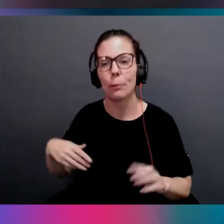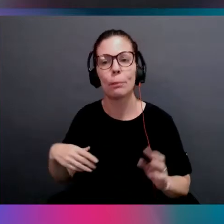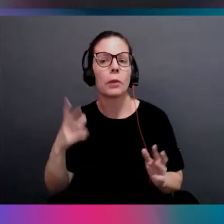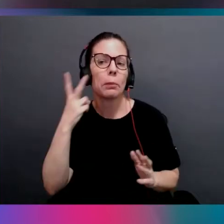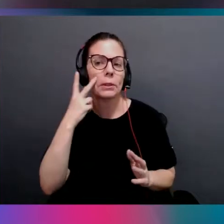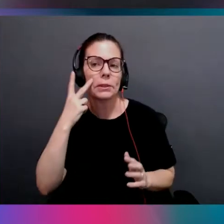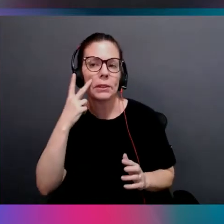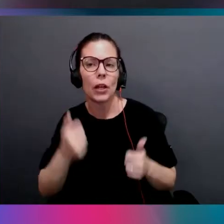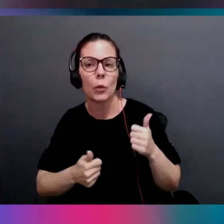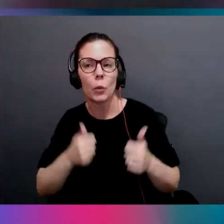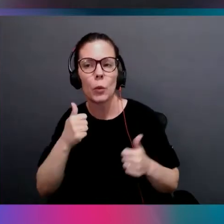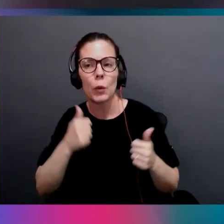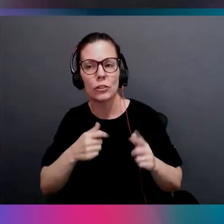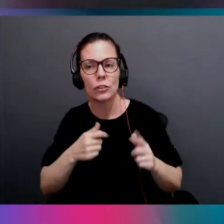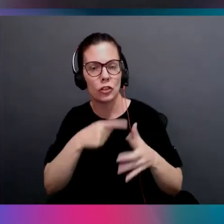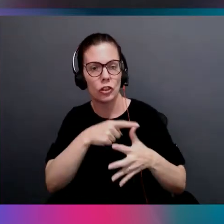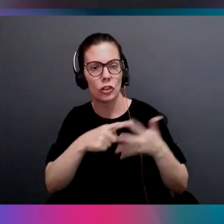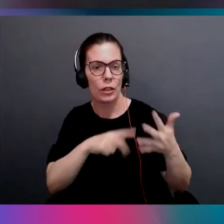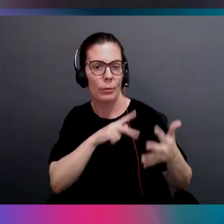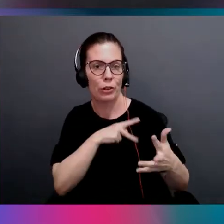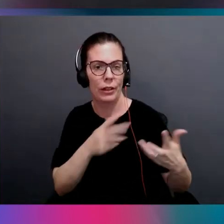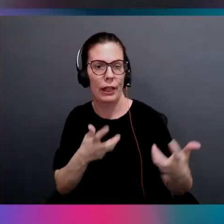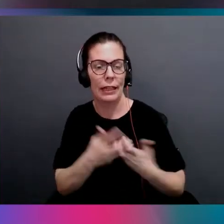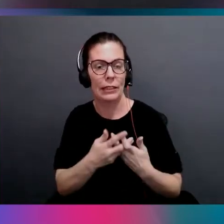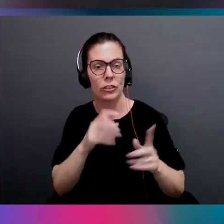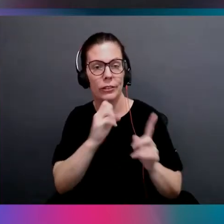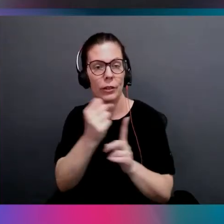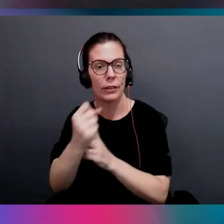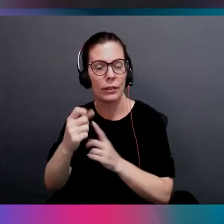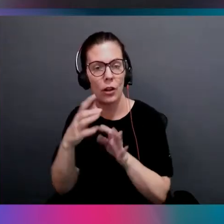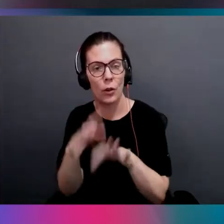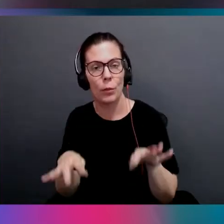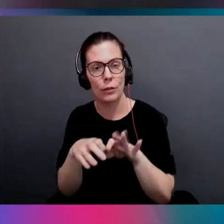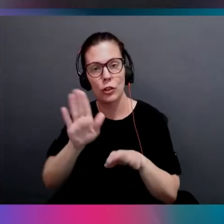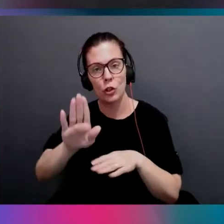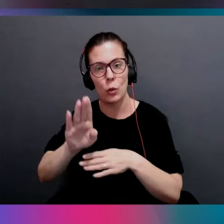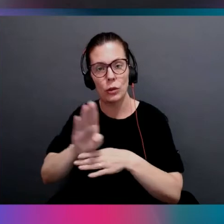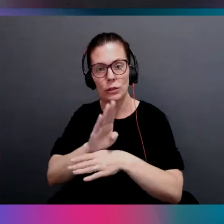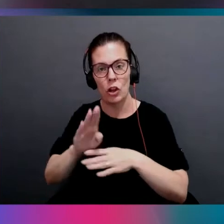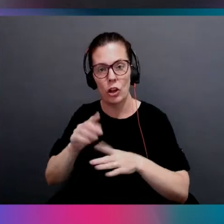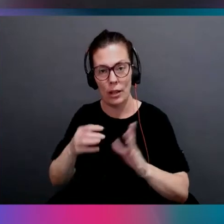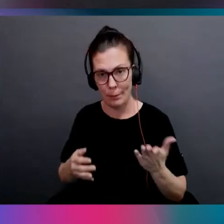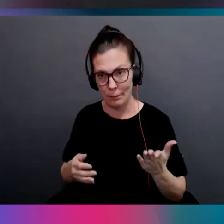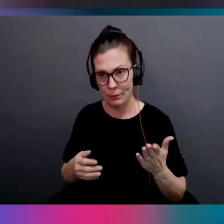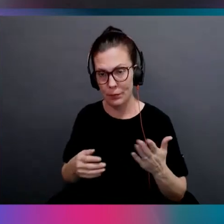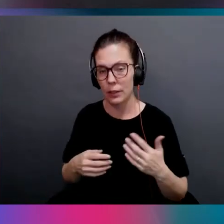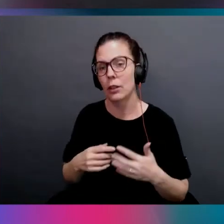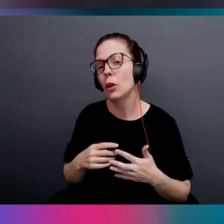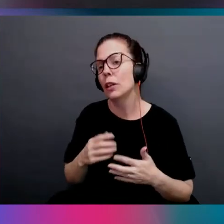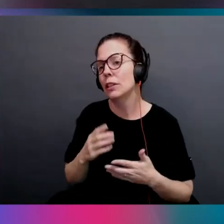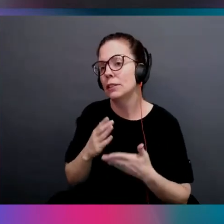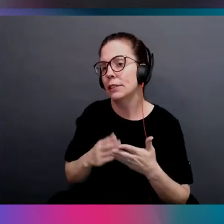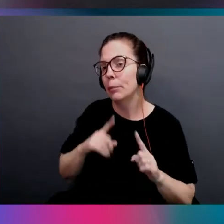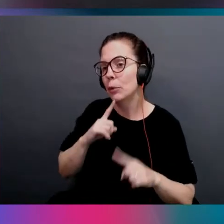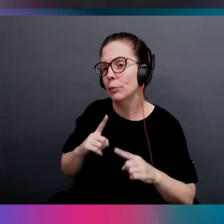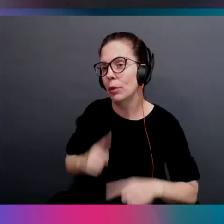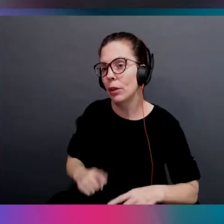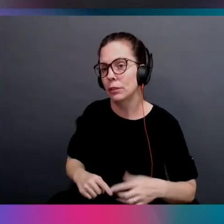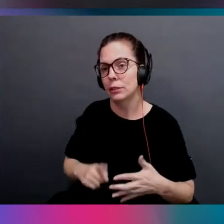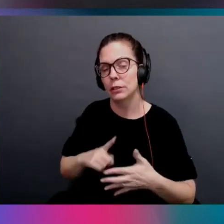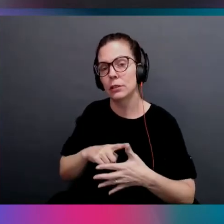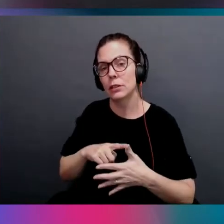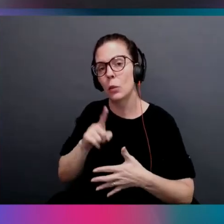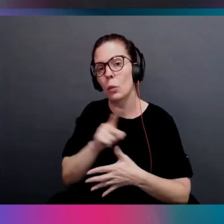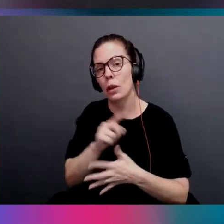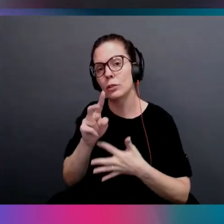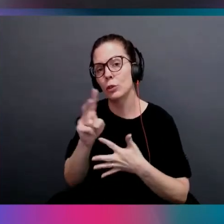the following personalization use cases are important to your startup? That's the question. We have some response options here. So type 1, 2, 3,